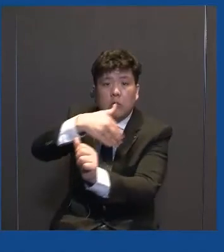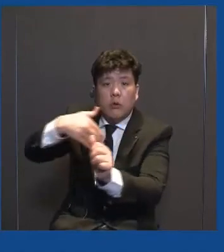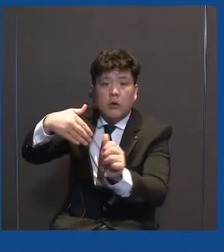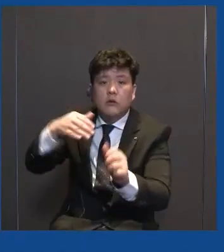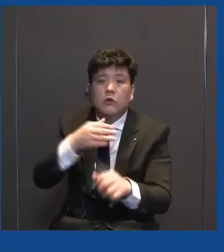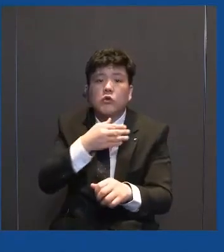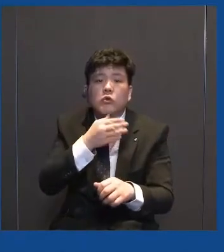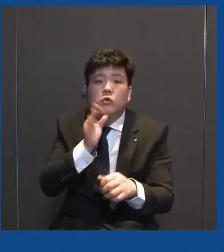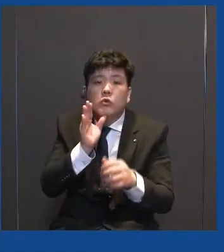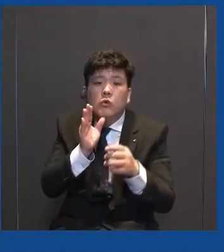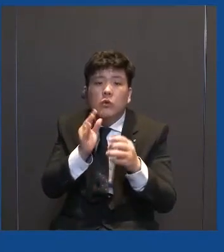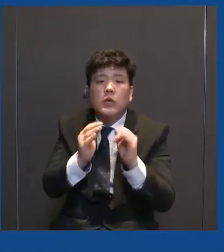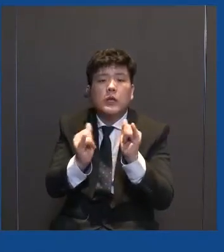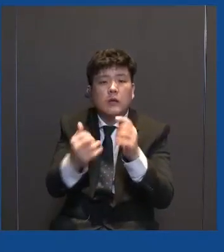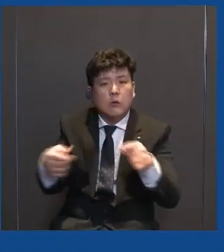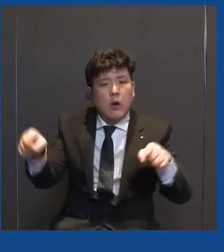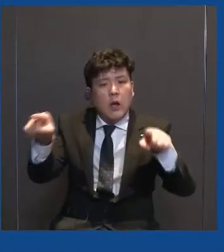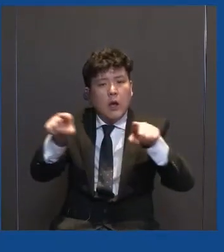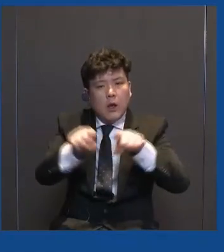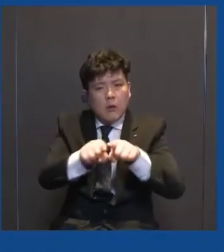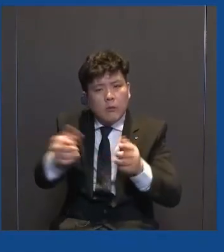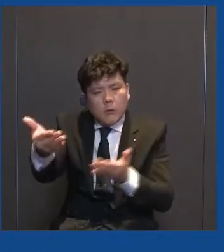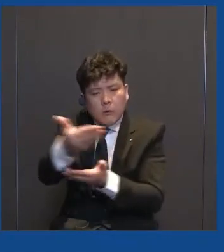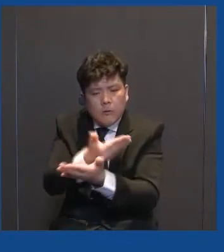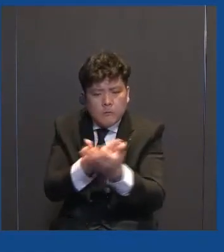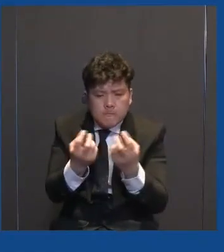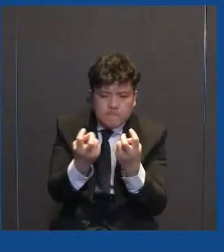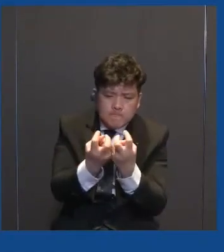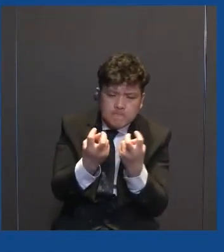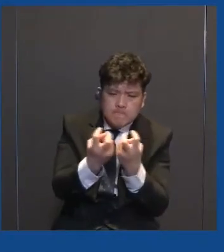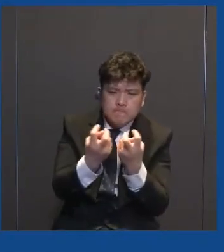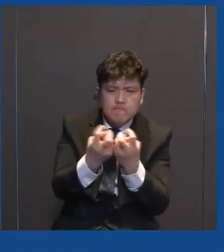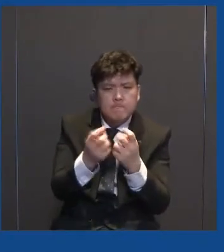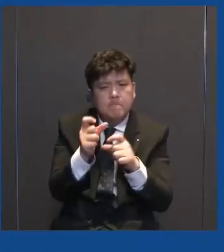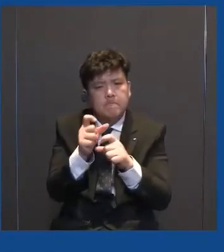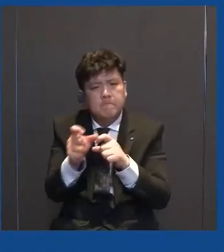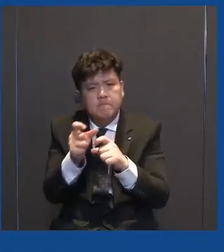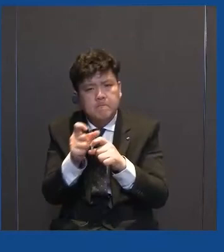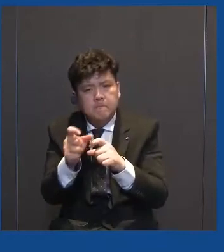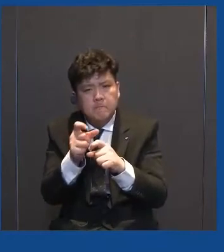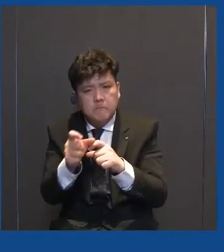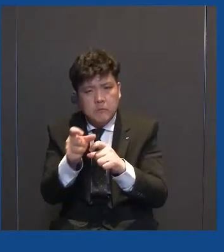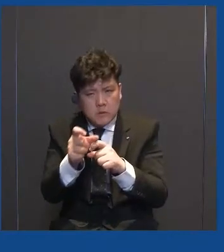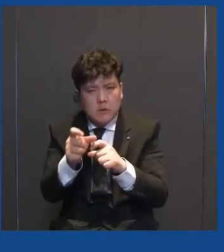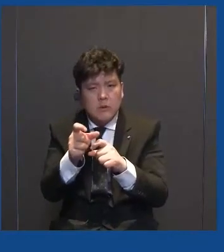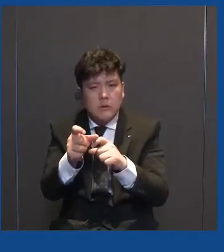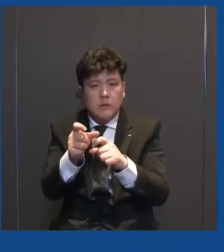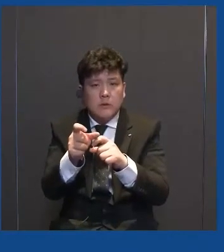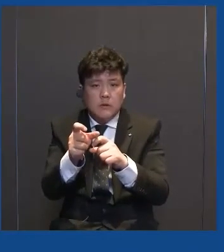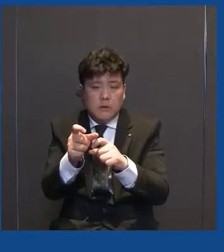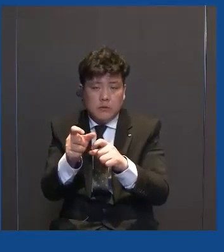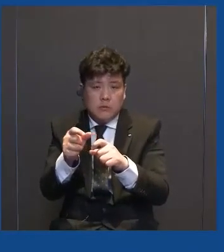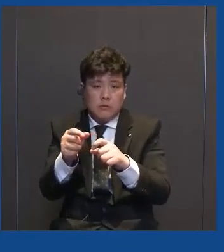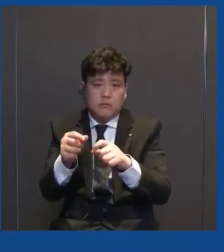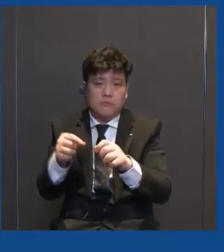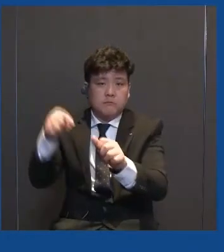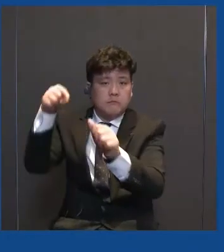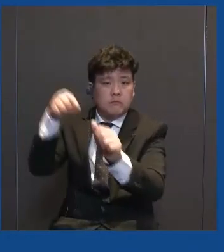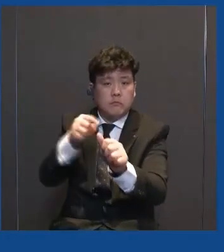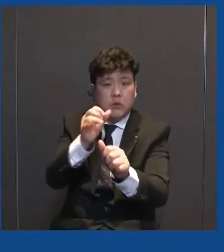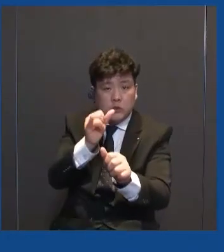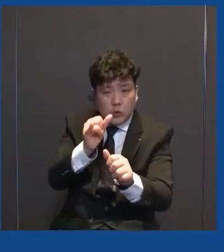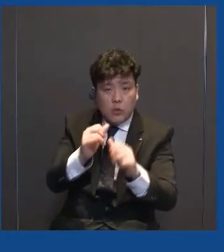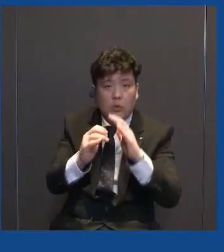distance and see our family who are senior citizens in a safe way during the